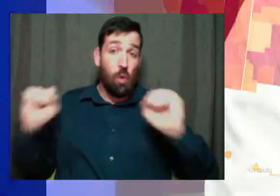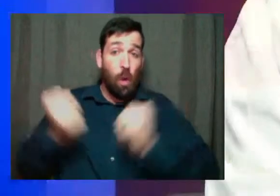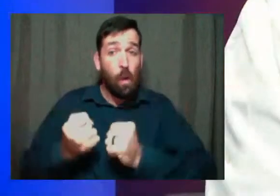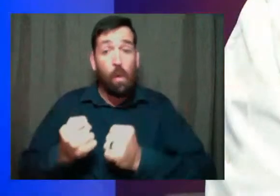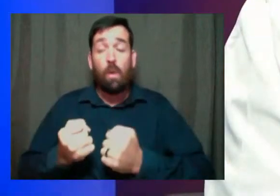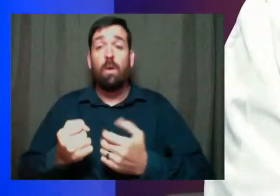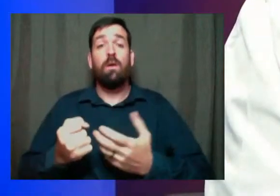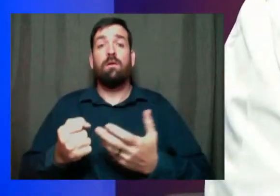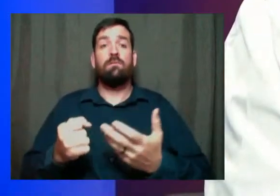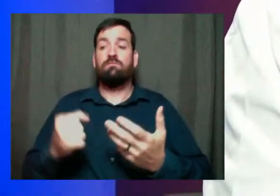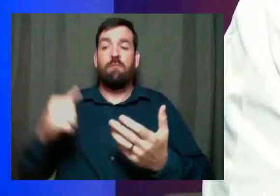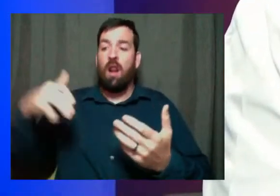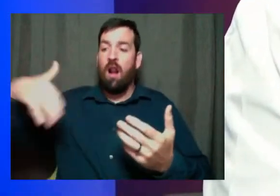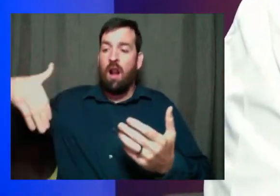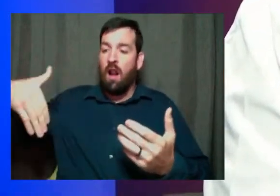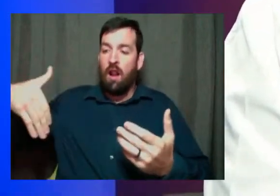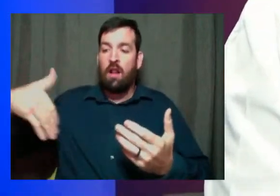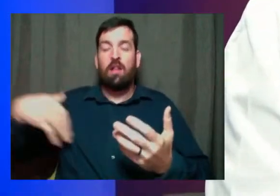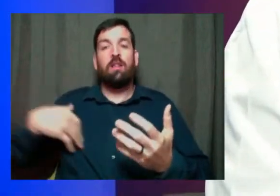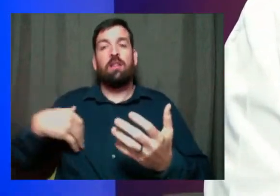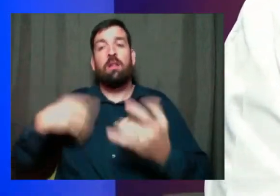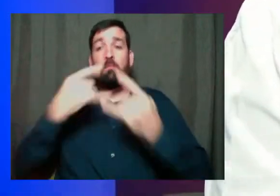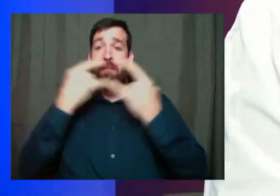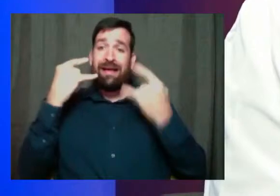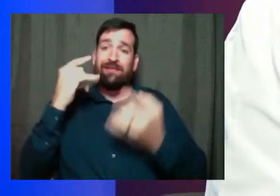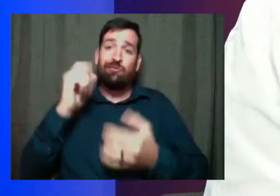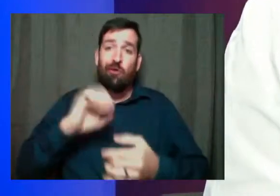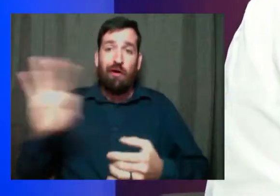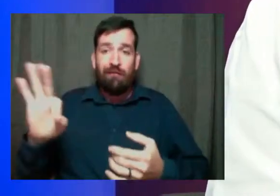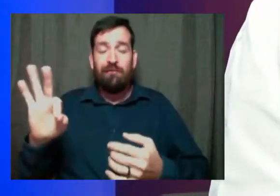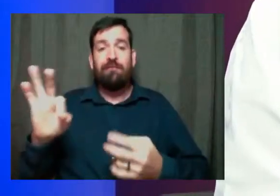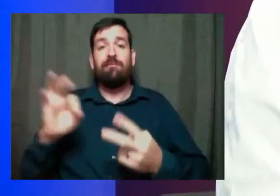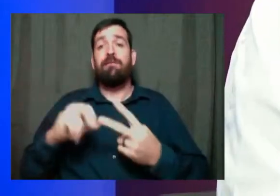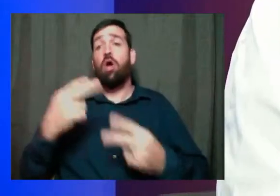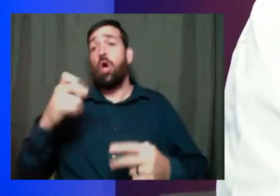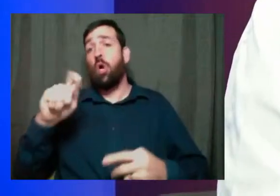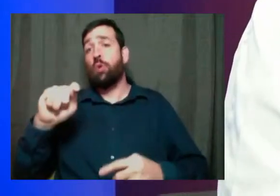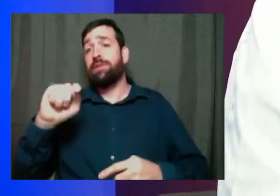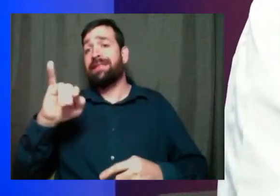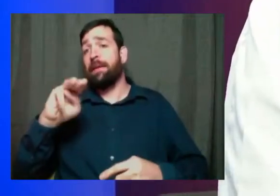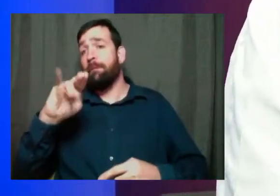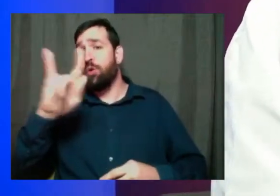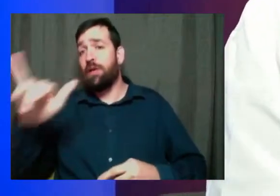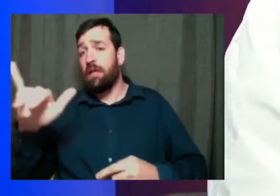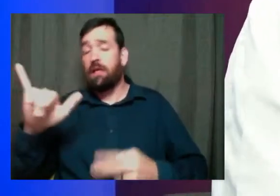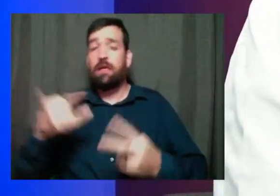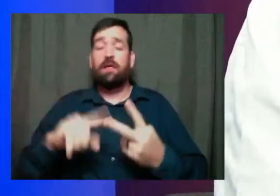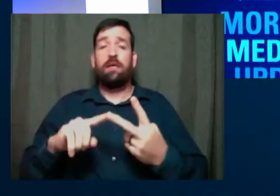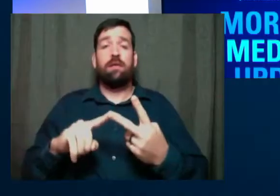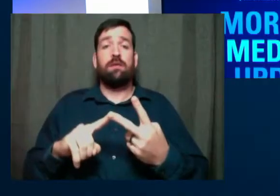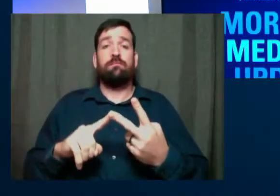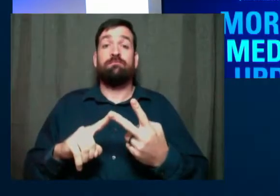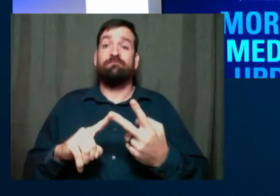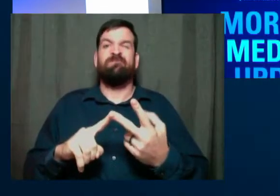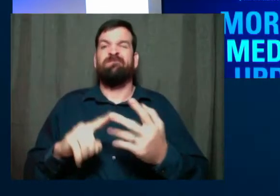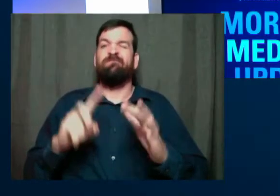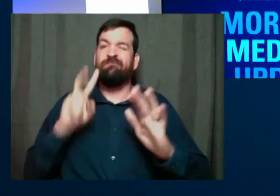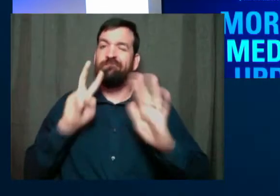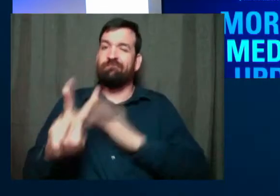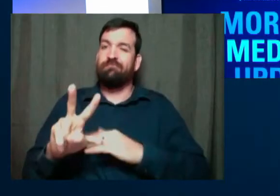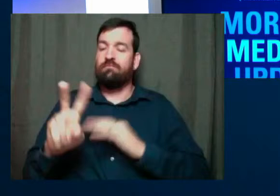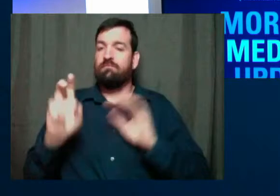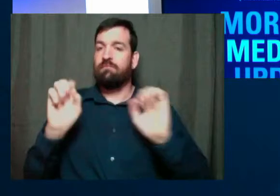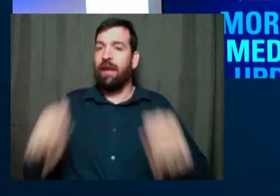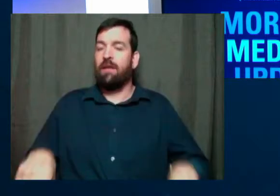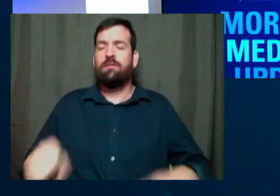people really go inside, masks off, host immunity starts to wane, low vaccination rate. Predictably, here it comes. So what does this new variant then